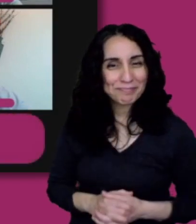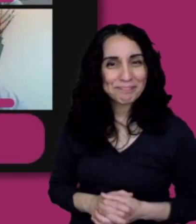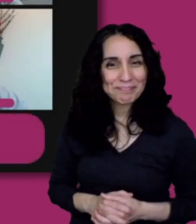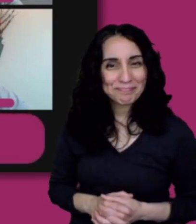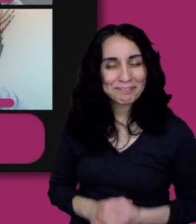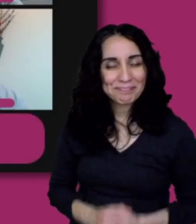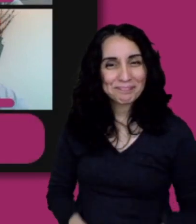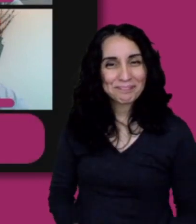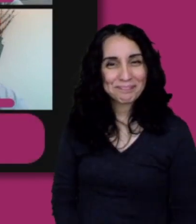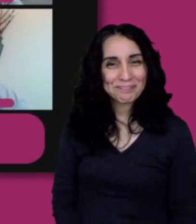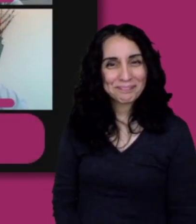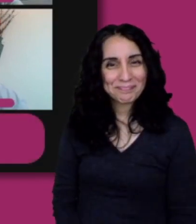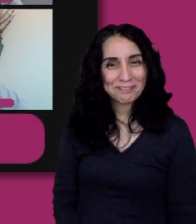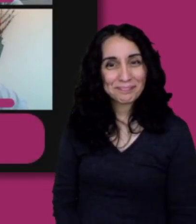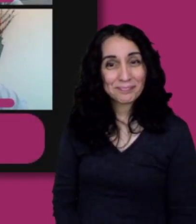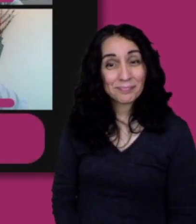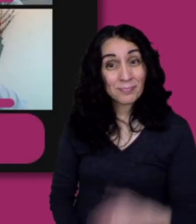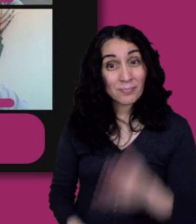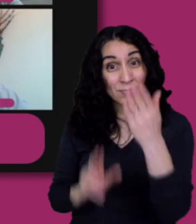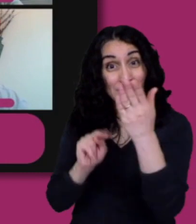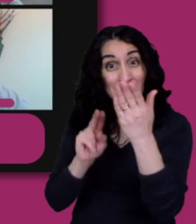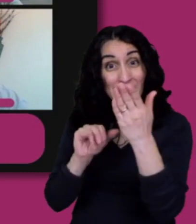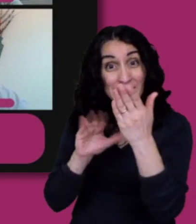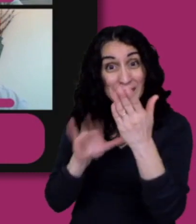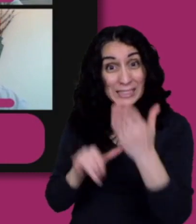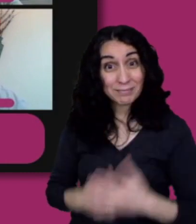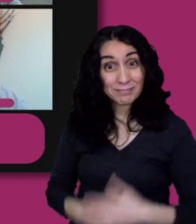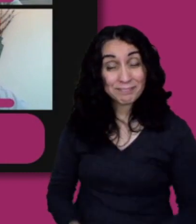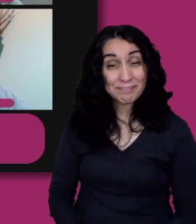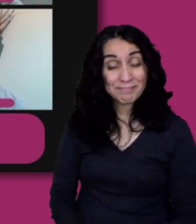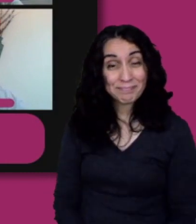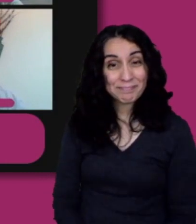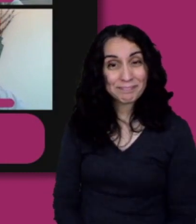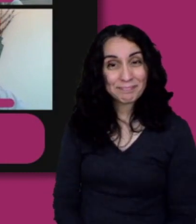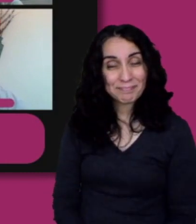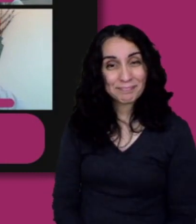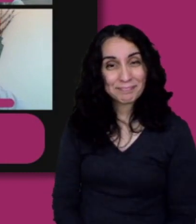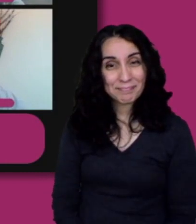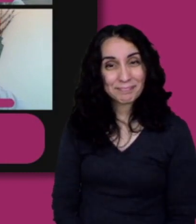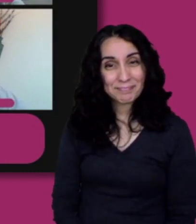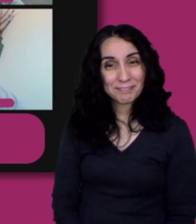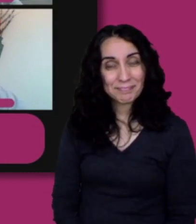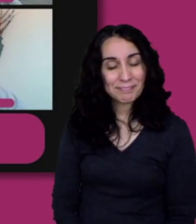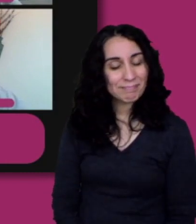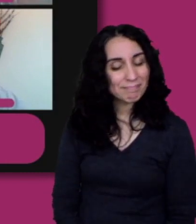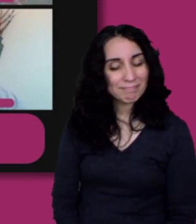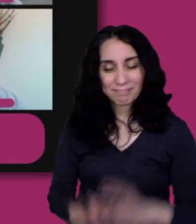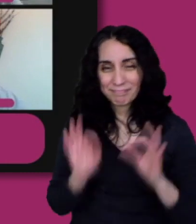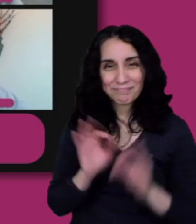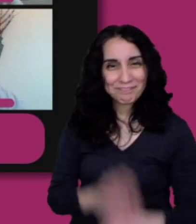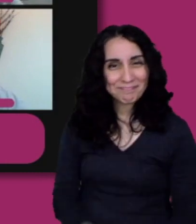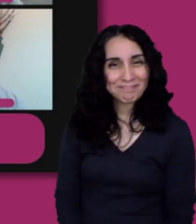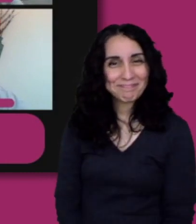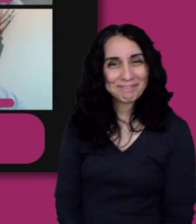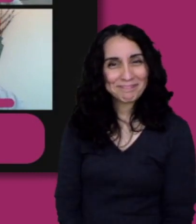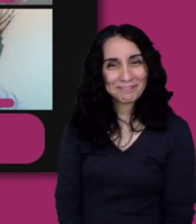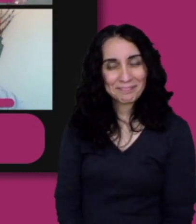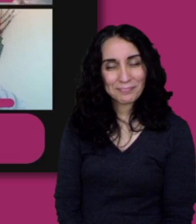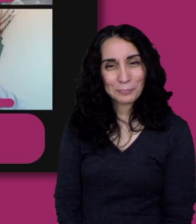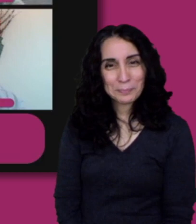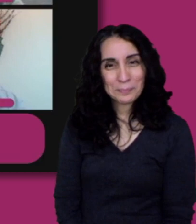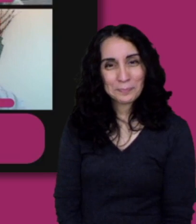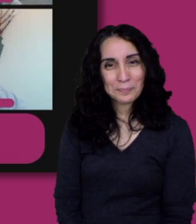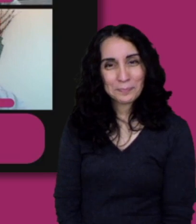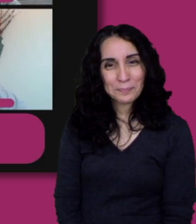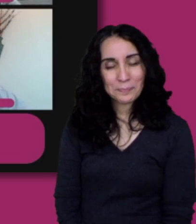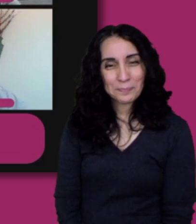who your competitors are. That's a good point. Nancy, did you have something you want to add? No, that was perfect. That was